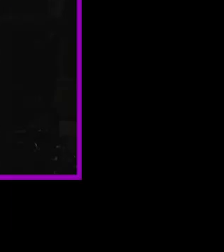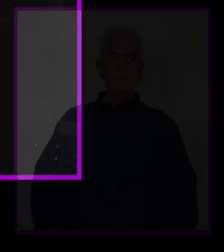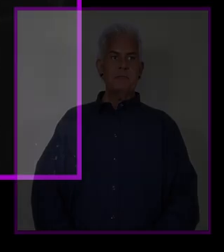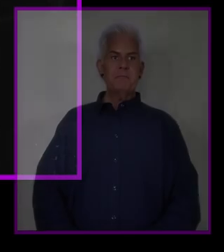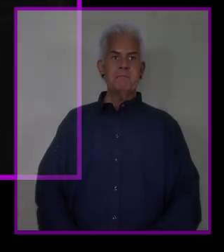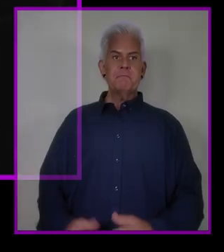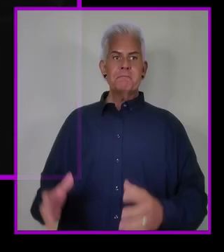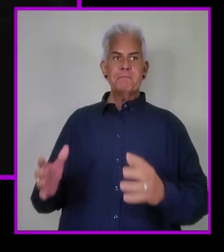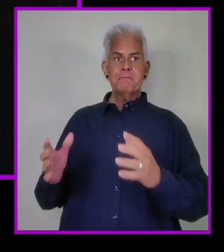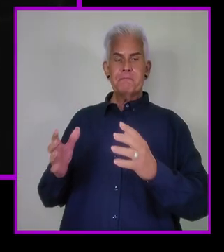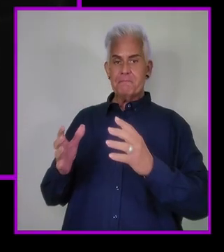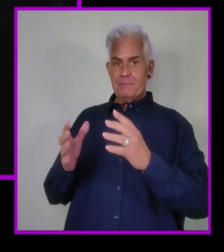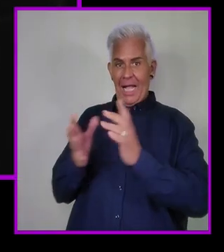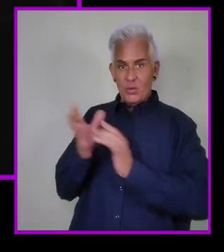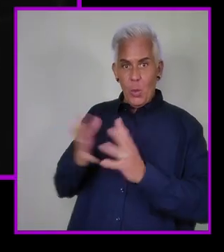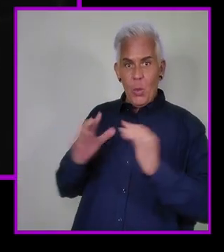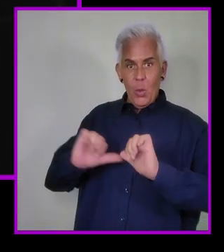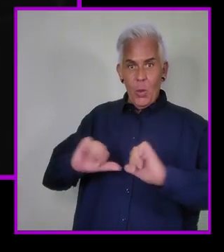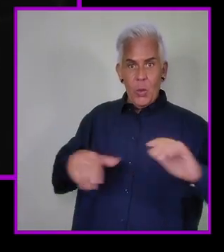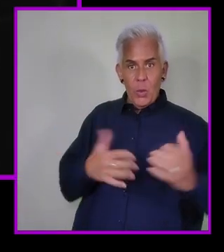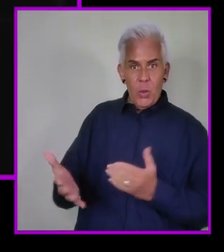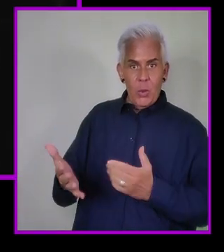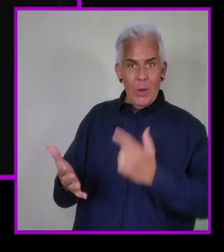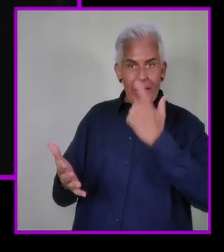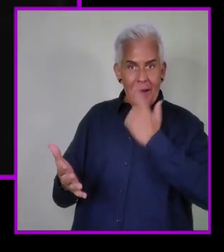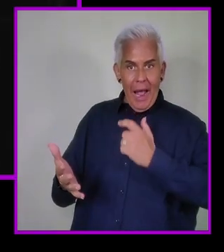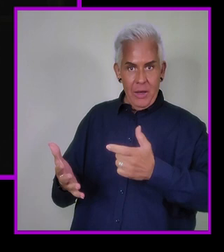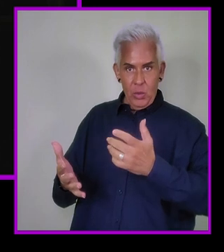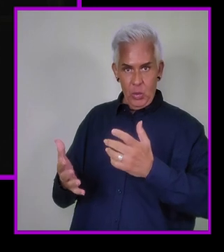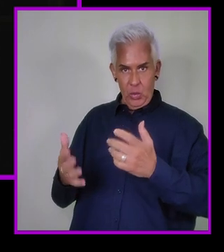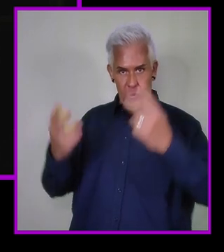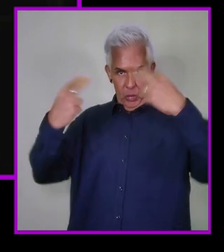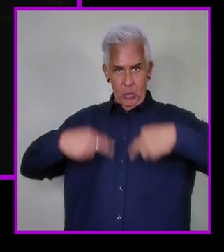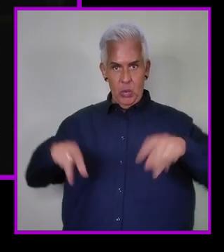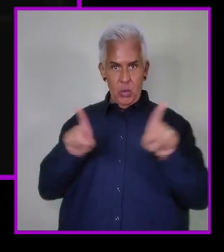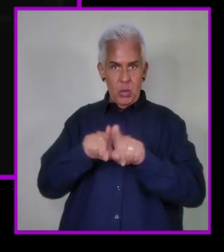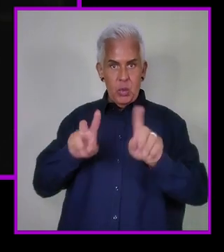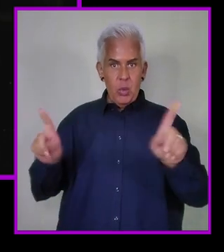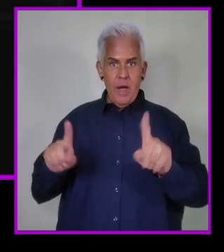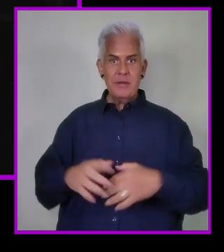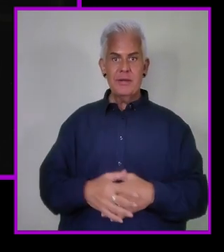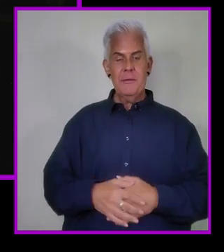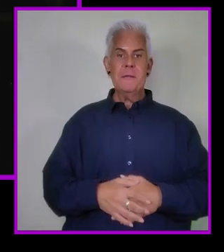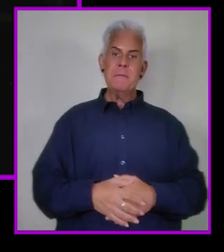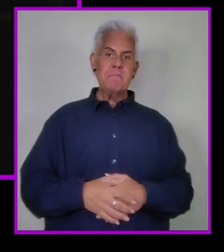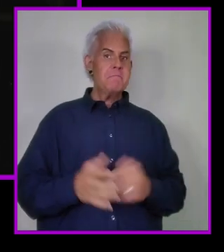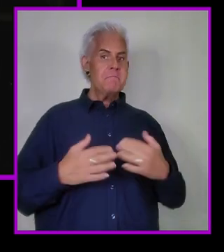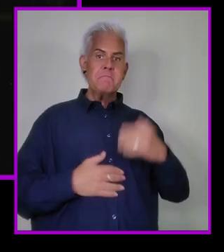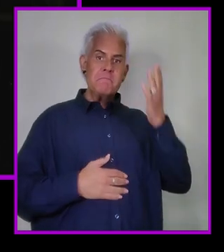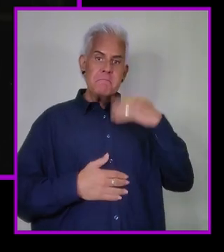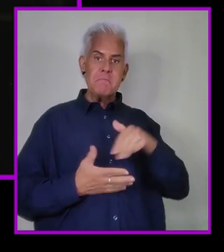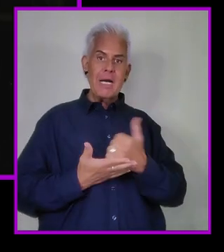Andrew, first, can I come to you? Before I introduce you, would you be able to audio describe yourself to the audience, please? Yes, certainly. I'm a